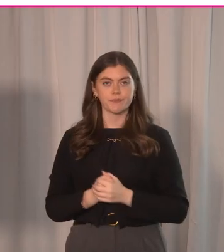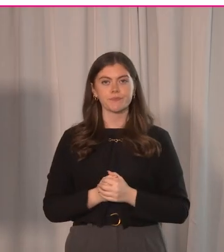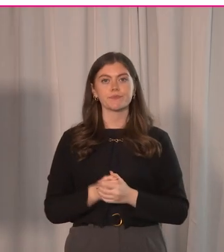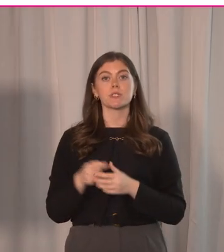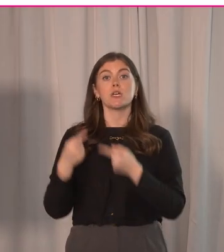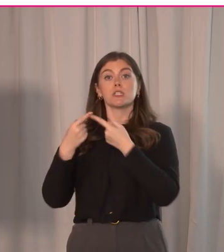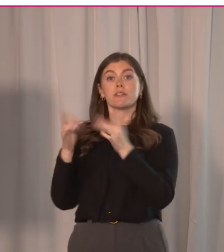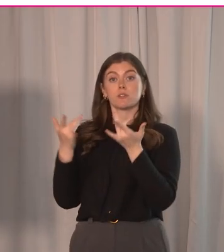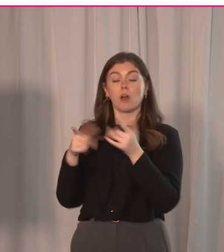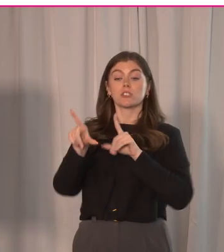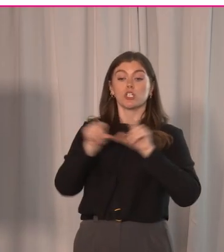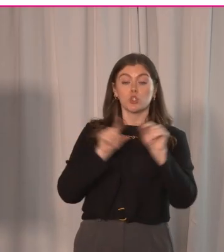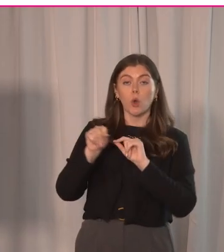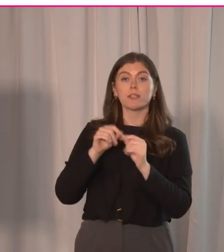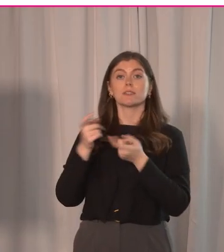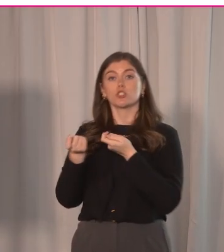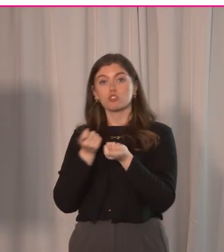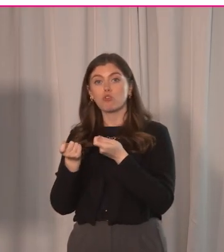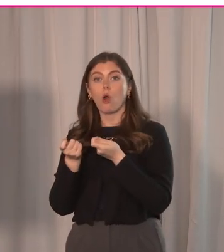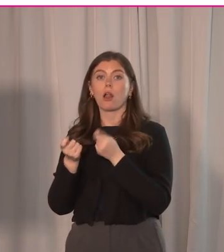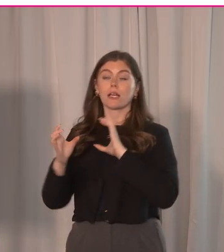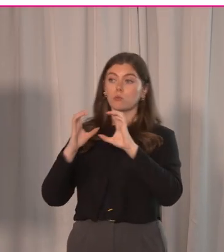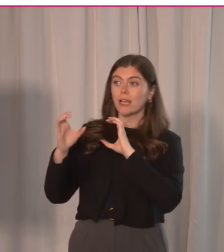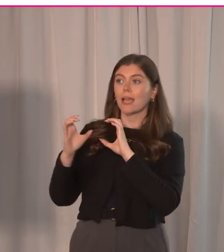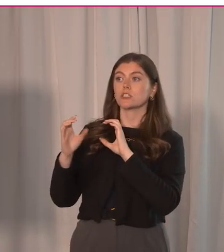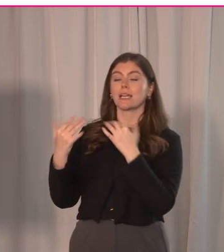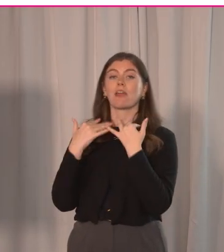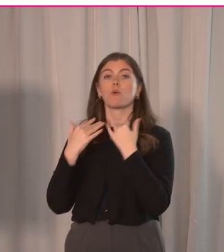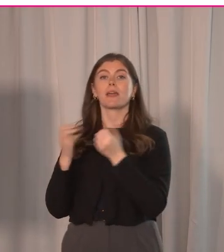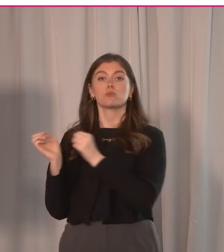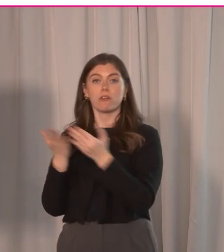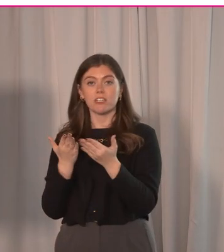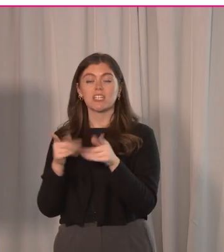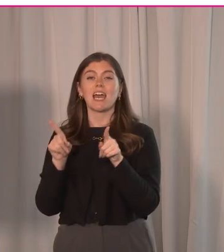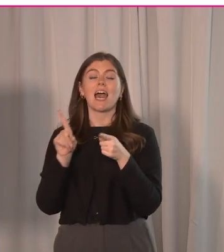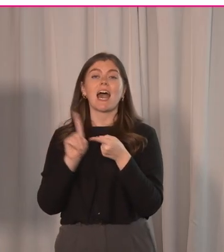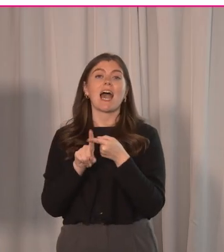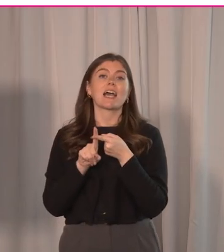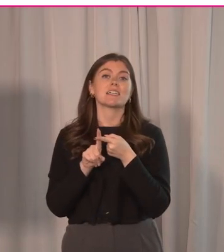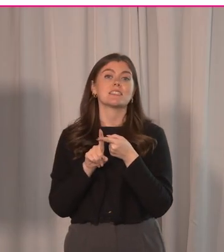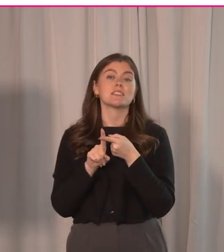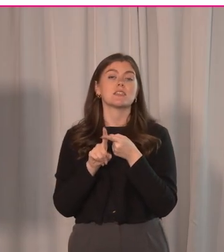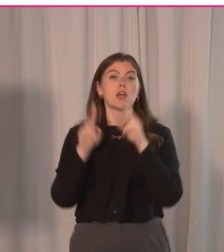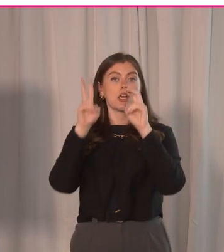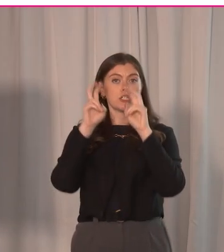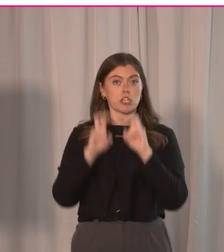were choice, control, communication, information provision, and yes, the survey for